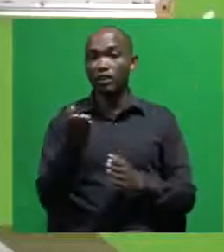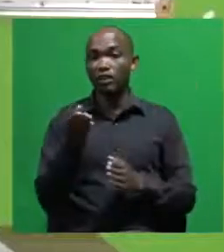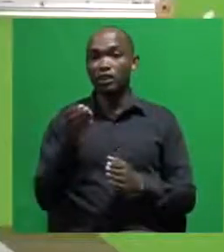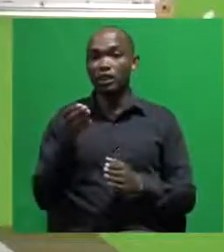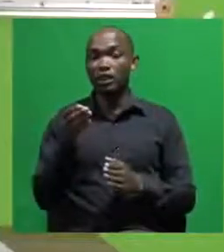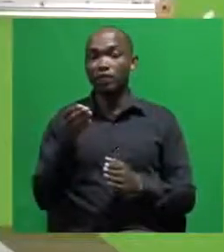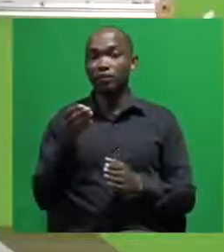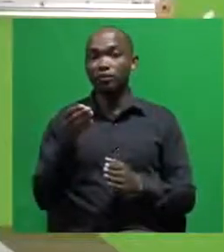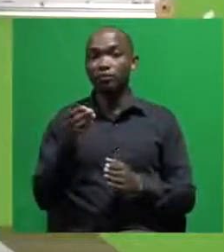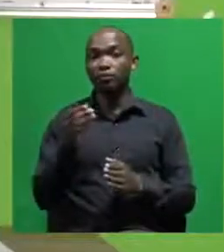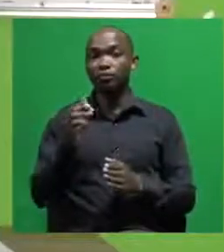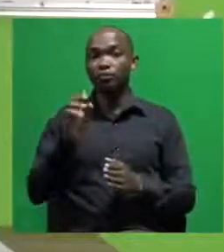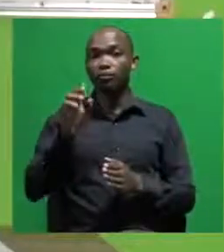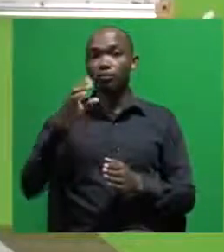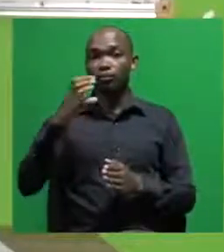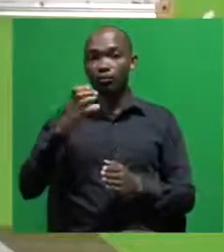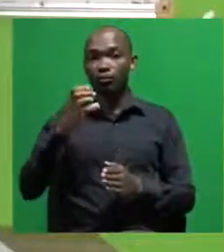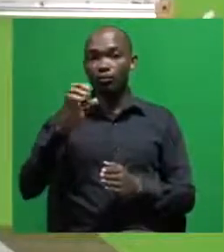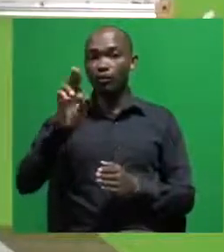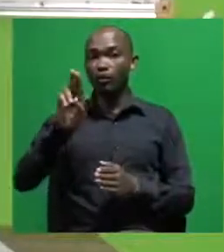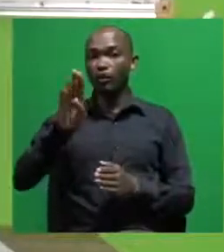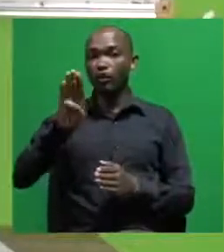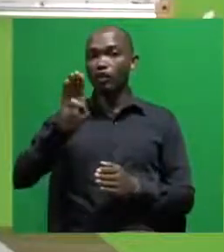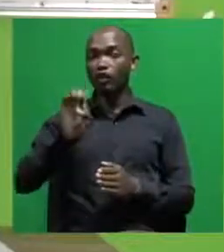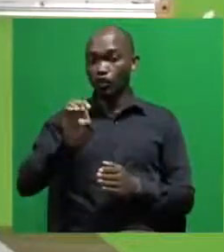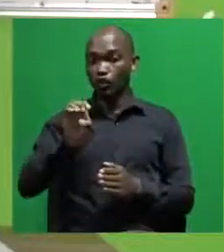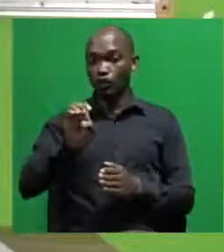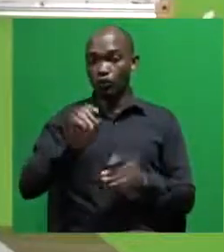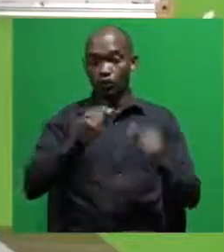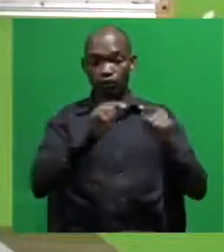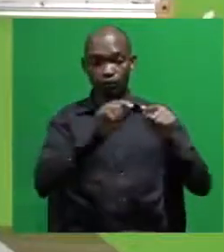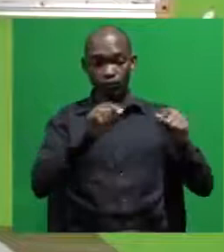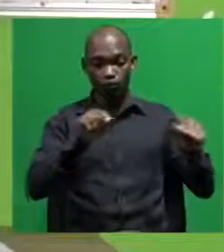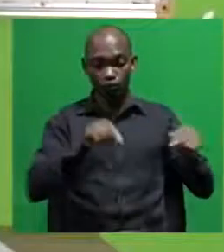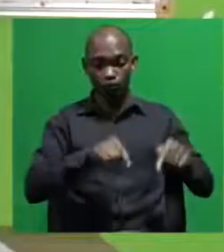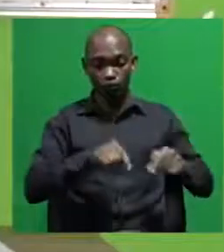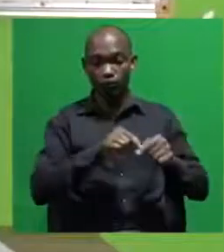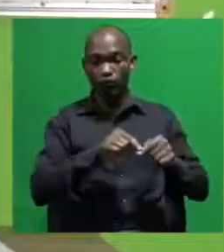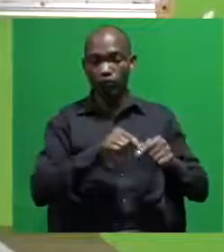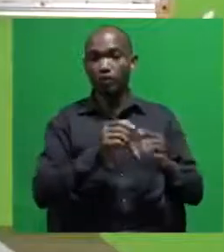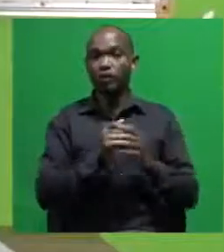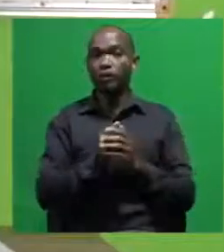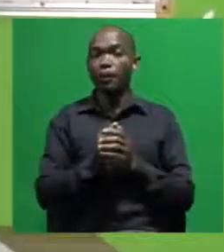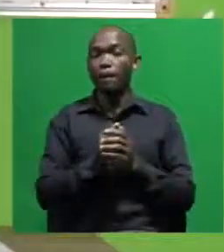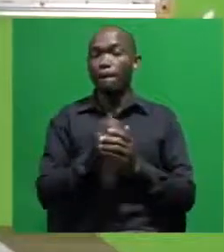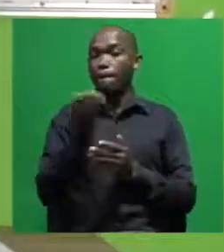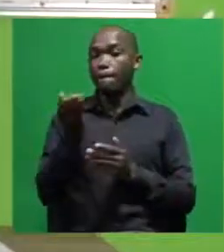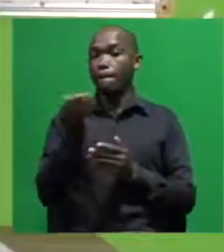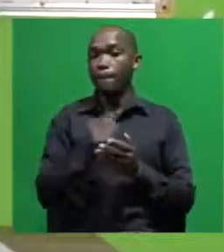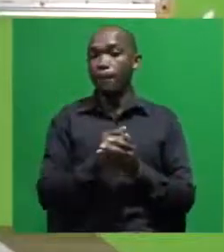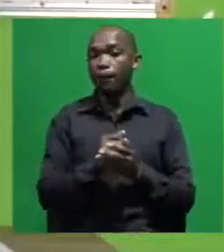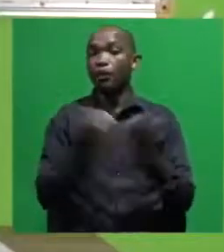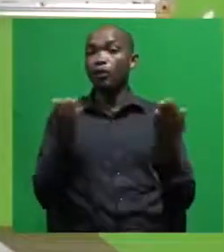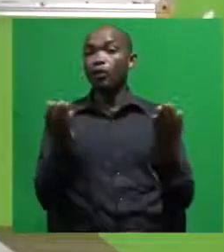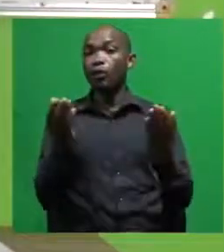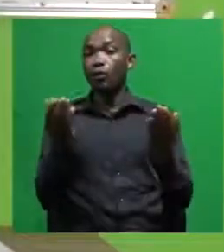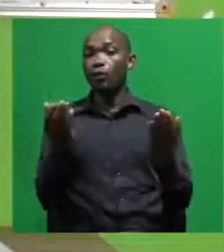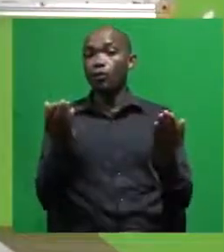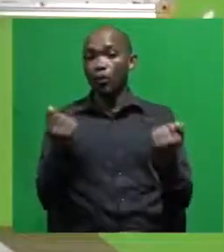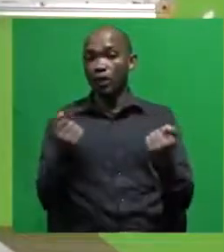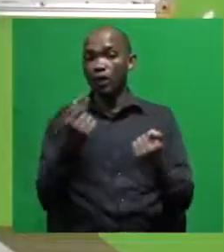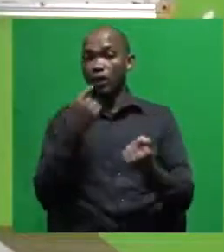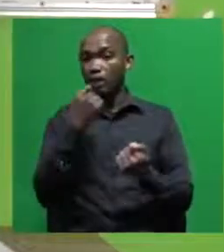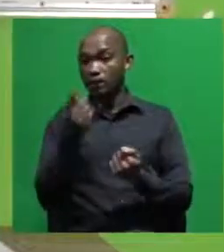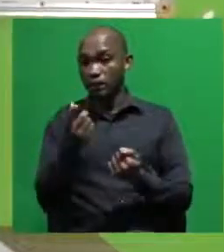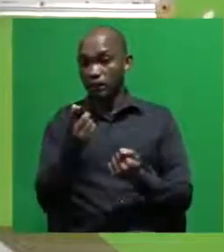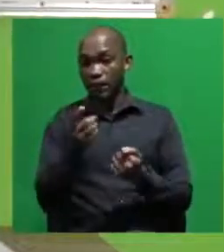cube. So the cube, we have the space that is occupied by the cube. So we can say